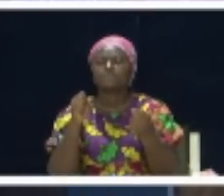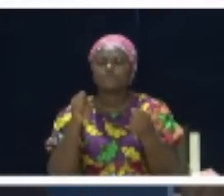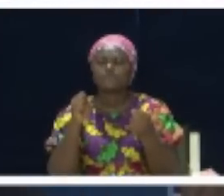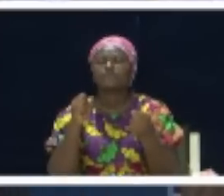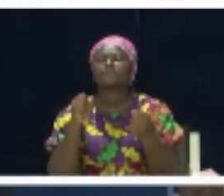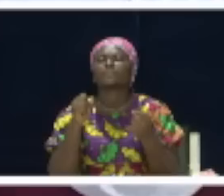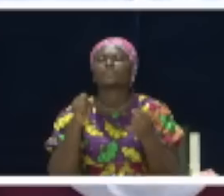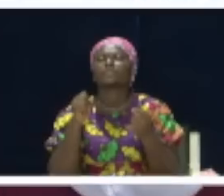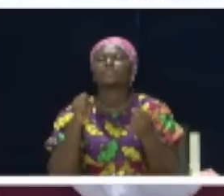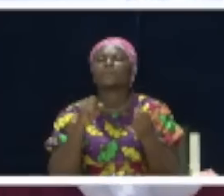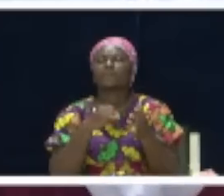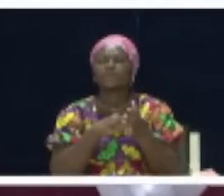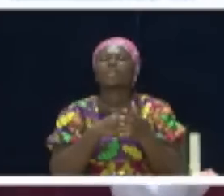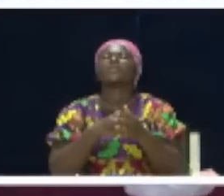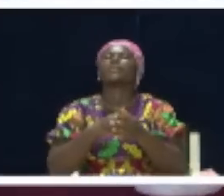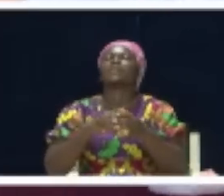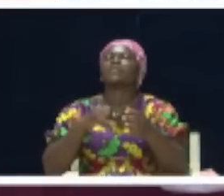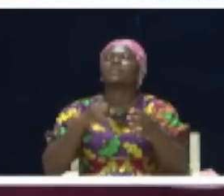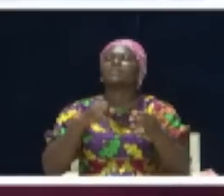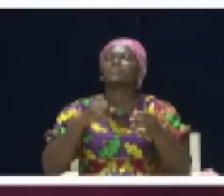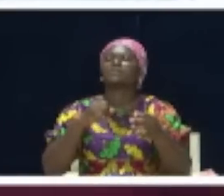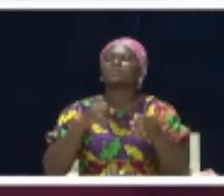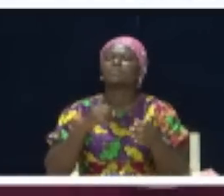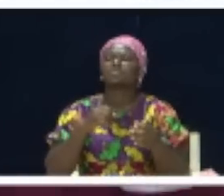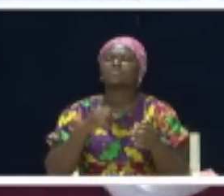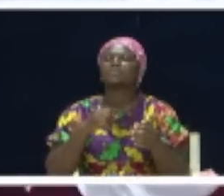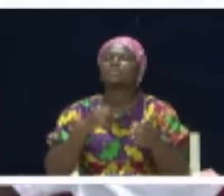power. It reaches to the